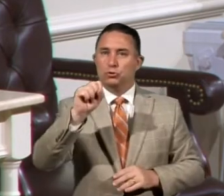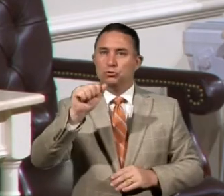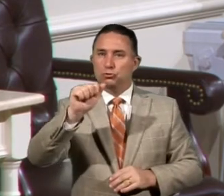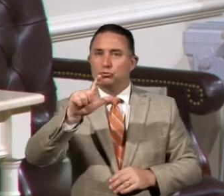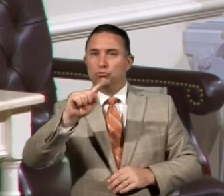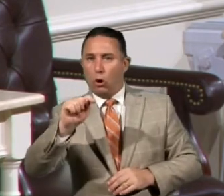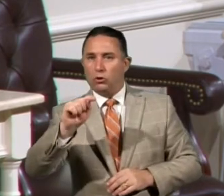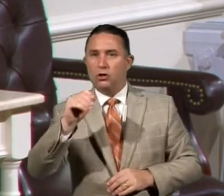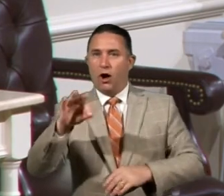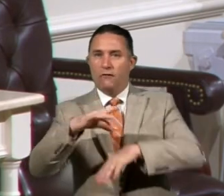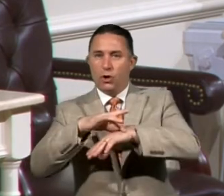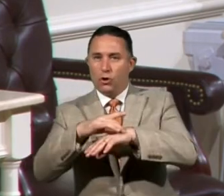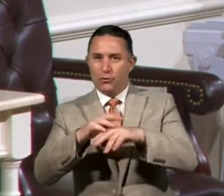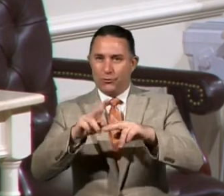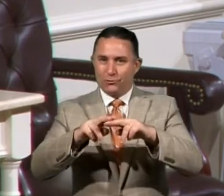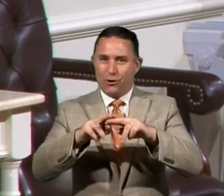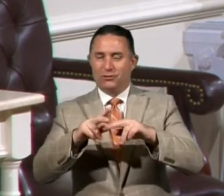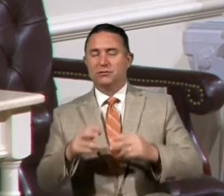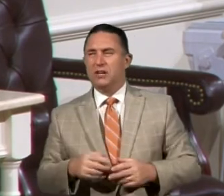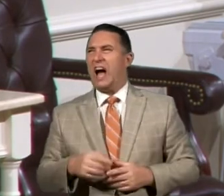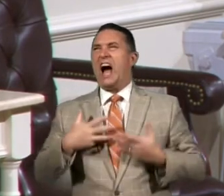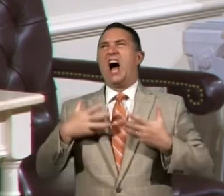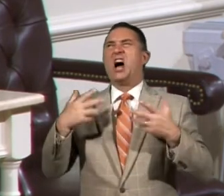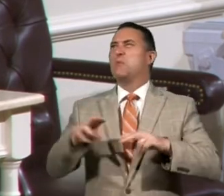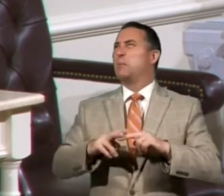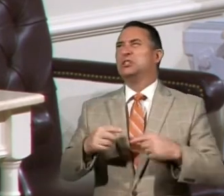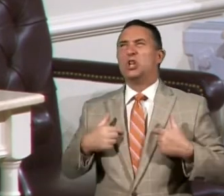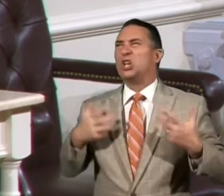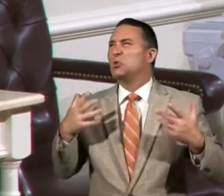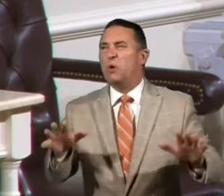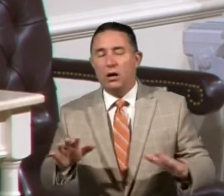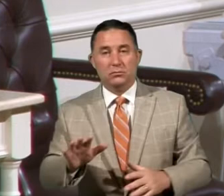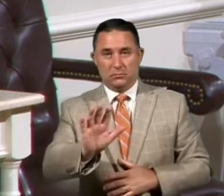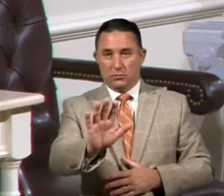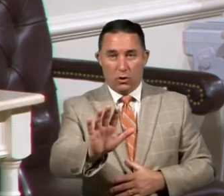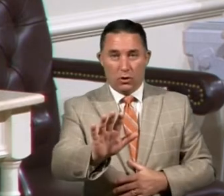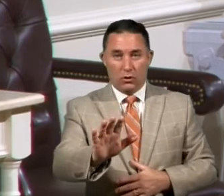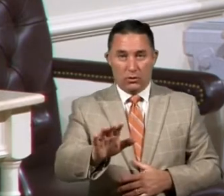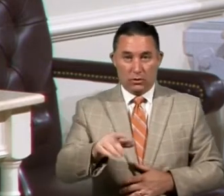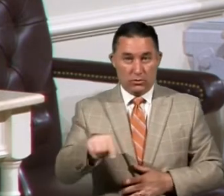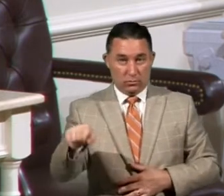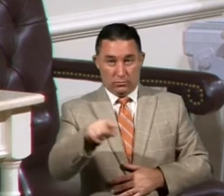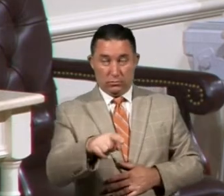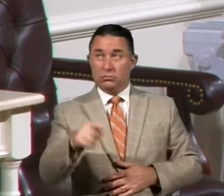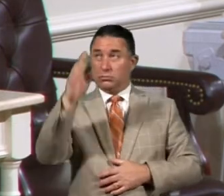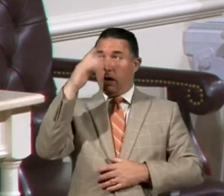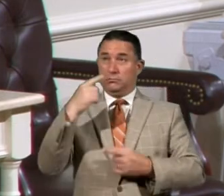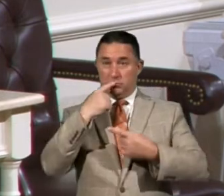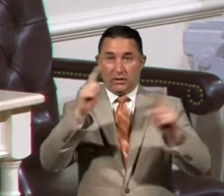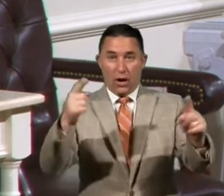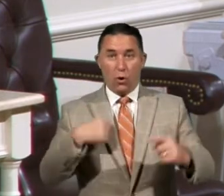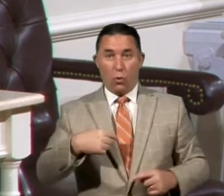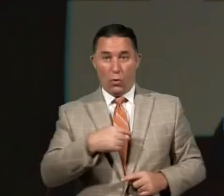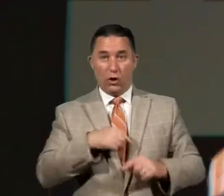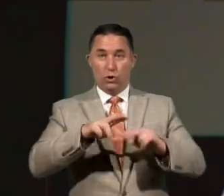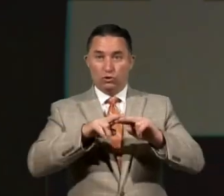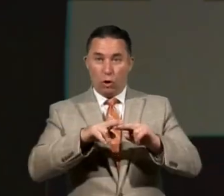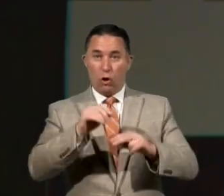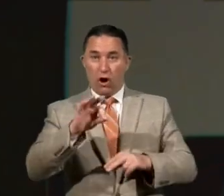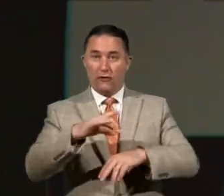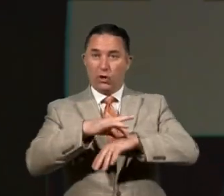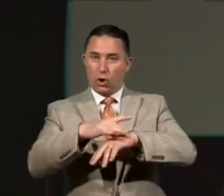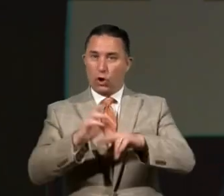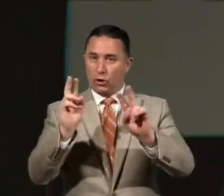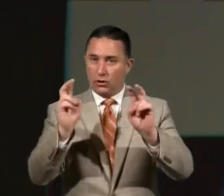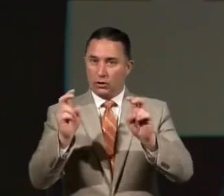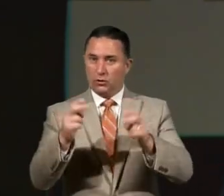earth. But Brother Gibbs, I don't want to be the salt of the earth. No. By declaration of God, we are the salt of the earth. That's